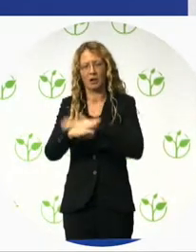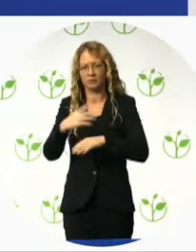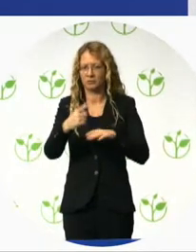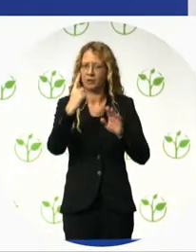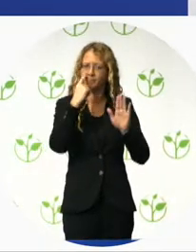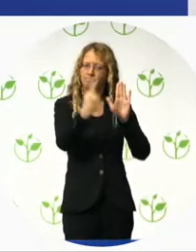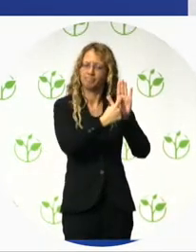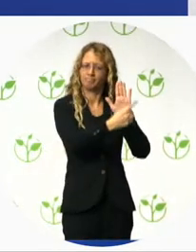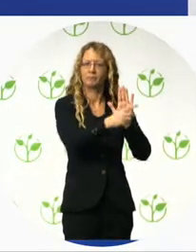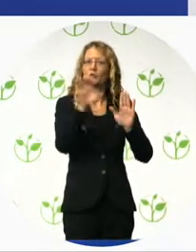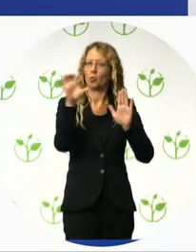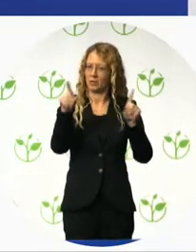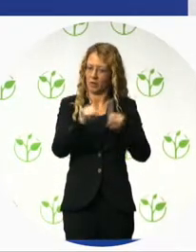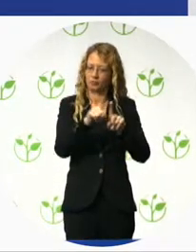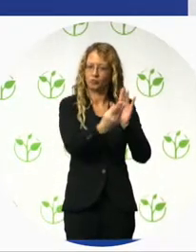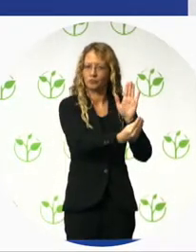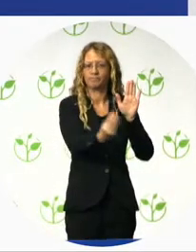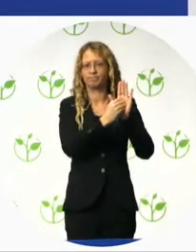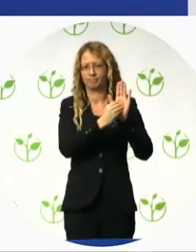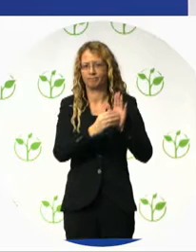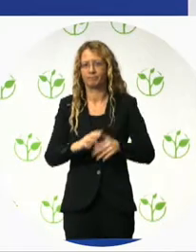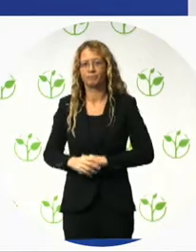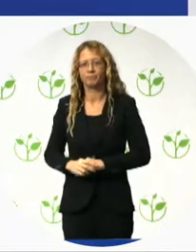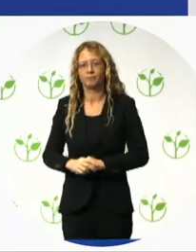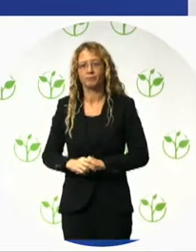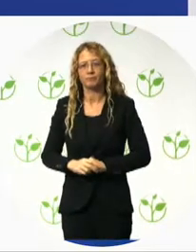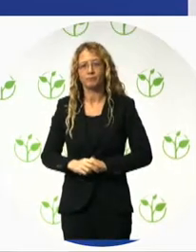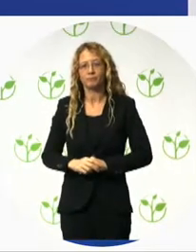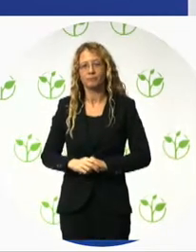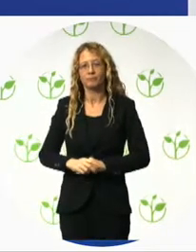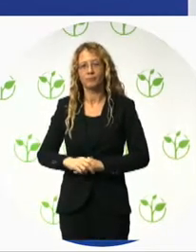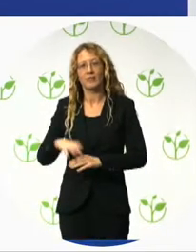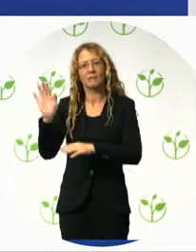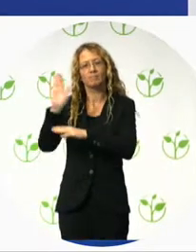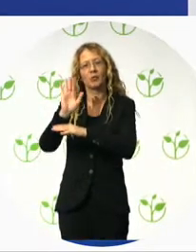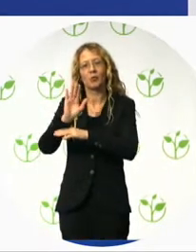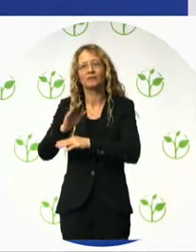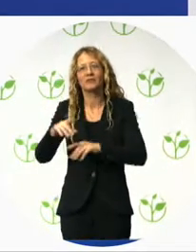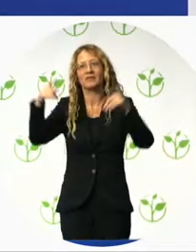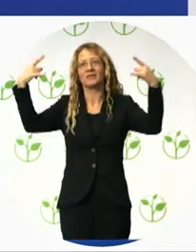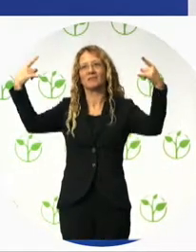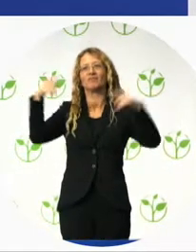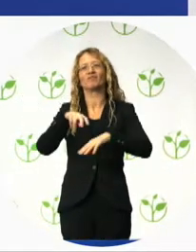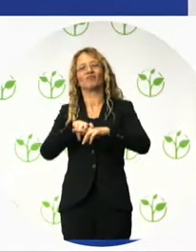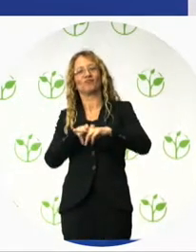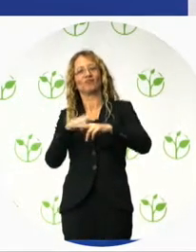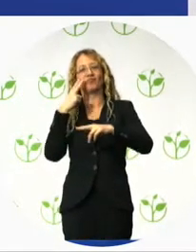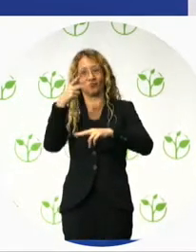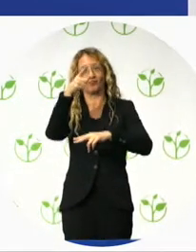Cine para Todos, or Movies for Everyone, which would be the English translation of the activity that I will be